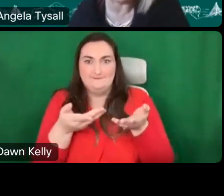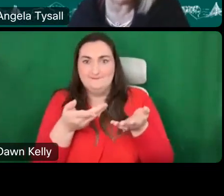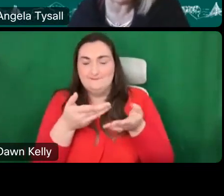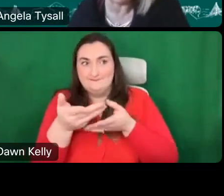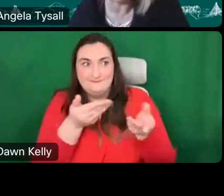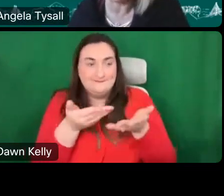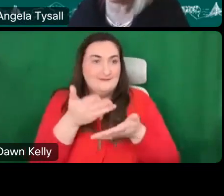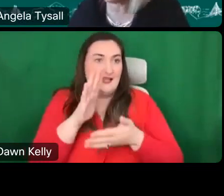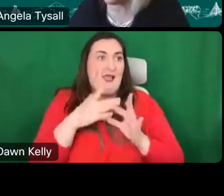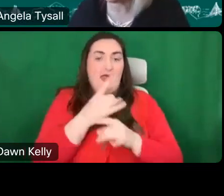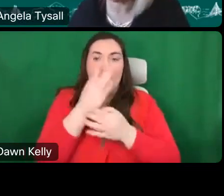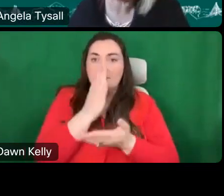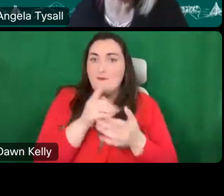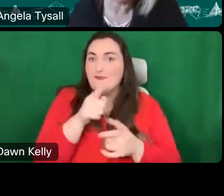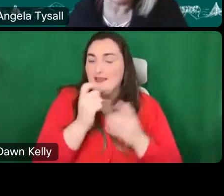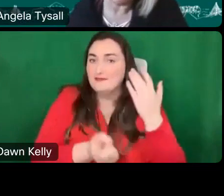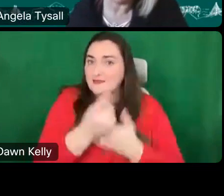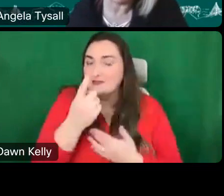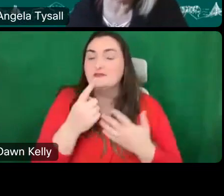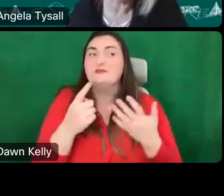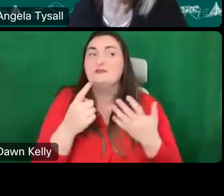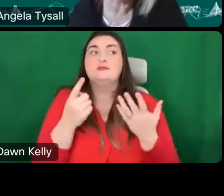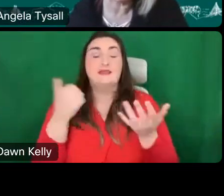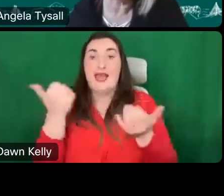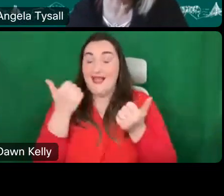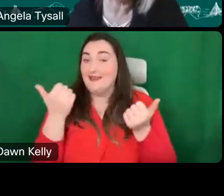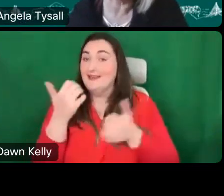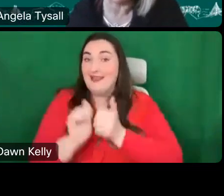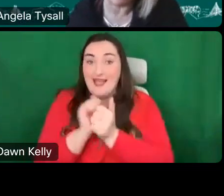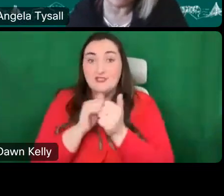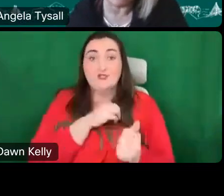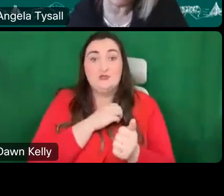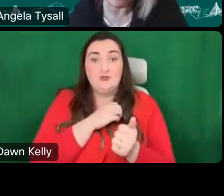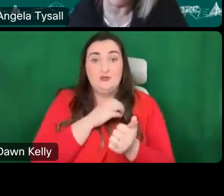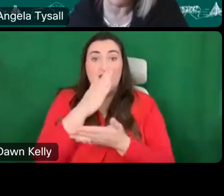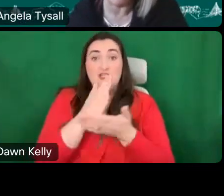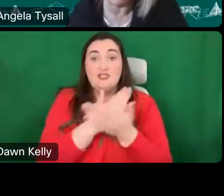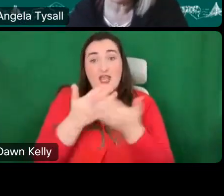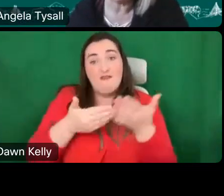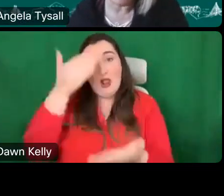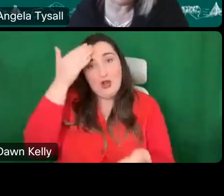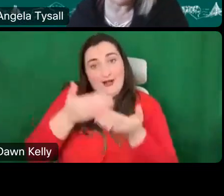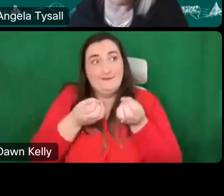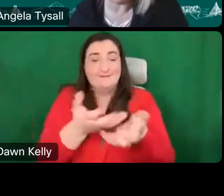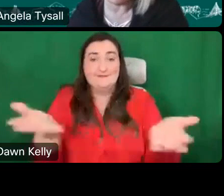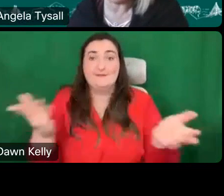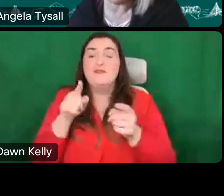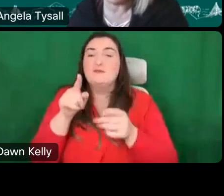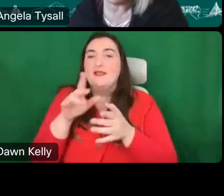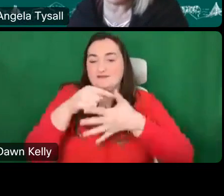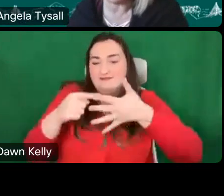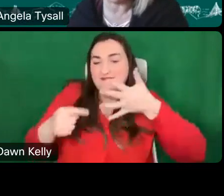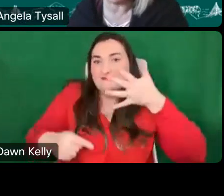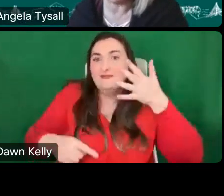mitigate against that incident, and also any actions taken to share learning as well. So they're the types of things that